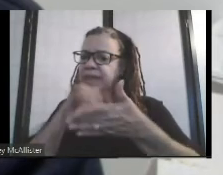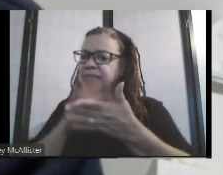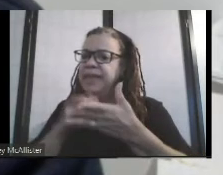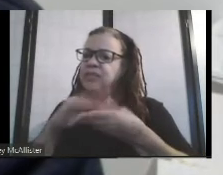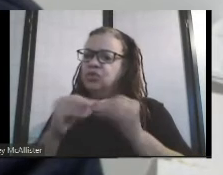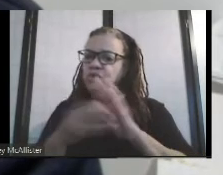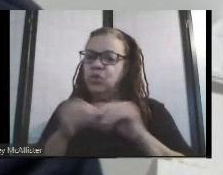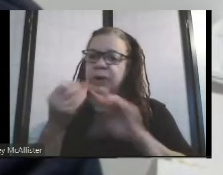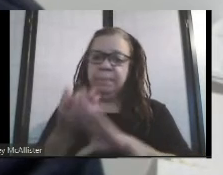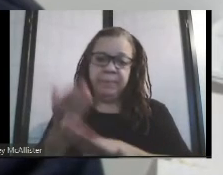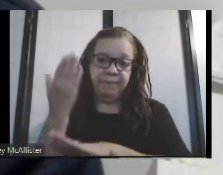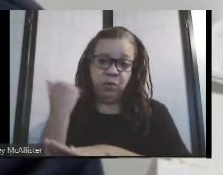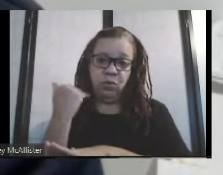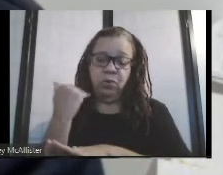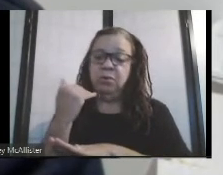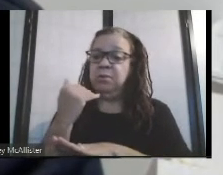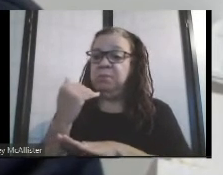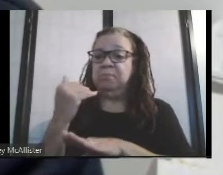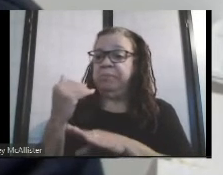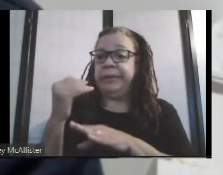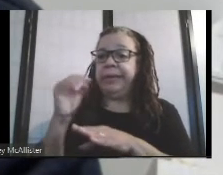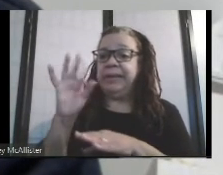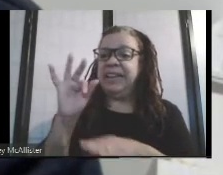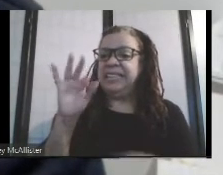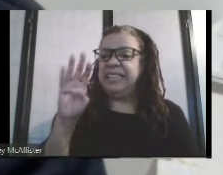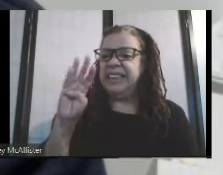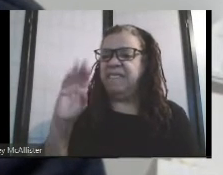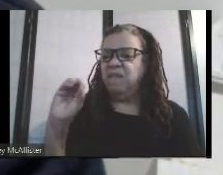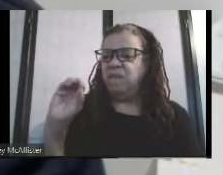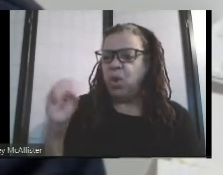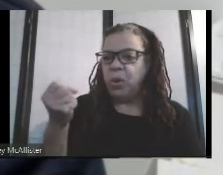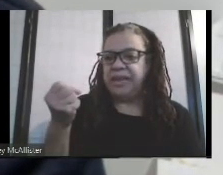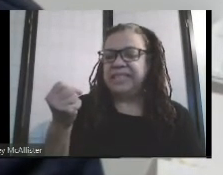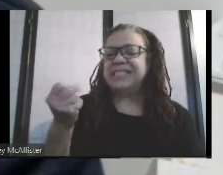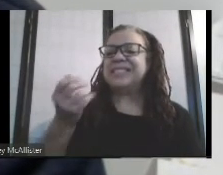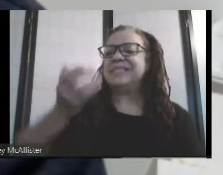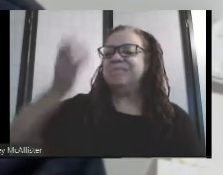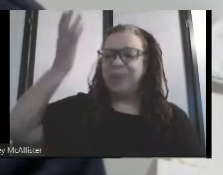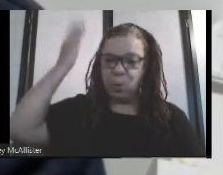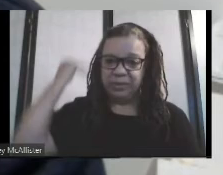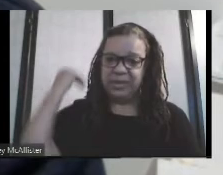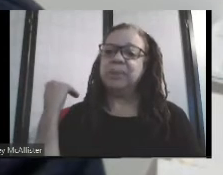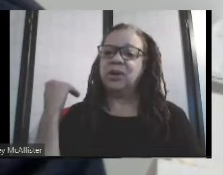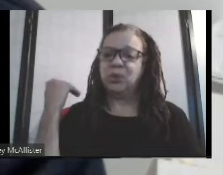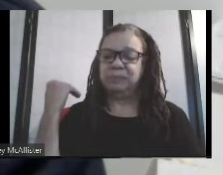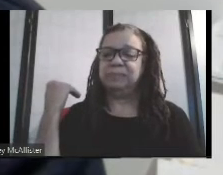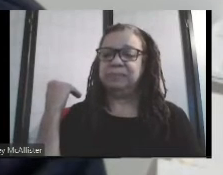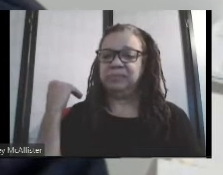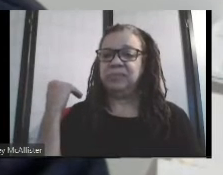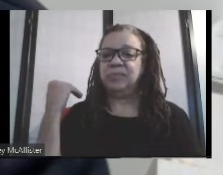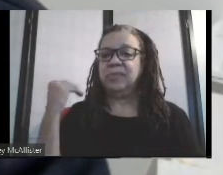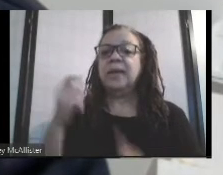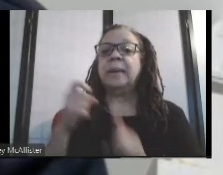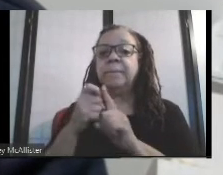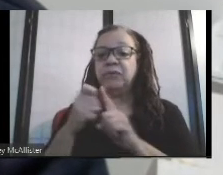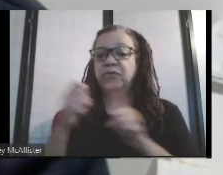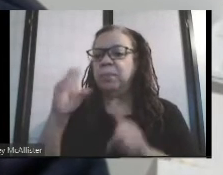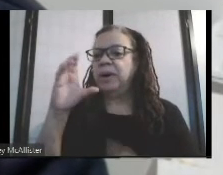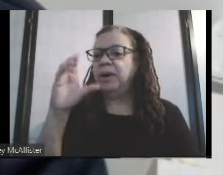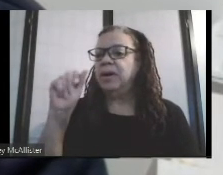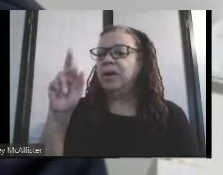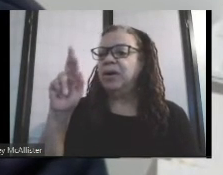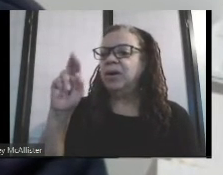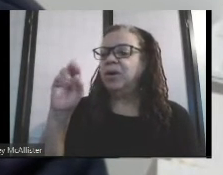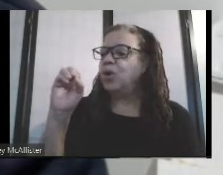think I've read. It was written in the late 40s, I want to say. So it was one of his earlier works. But from